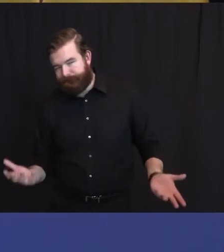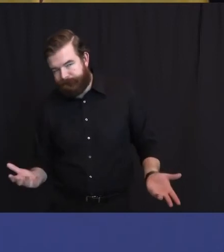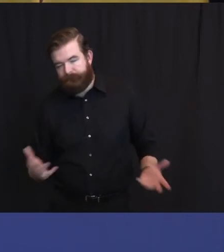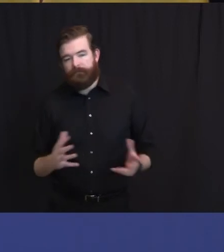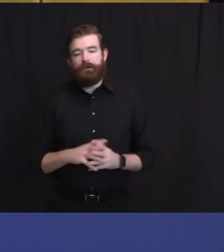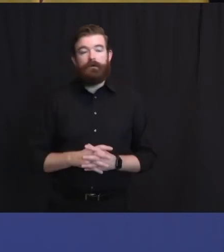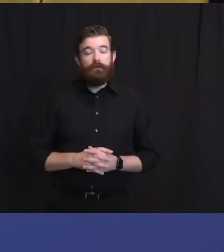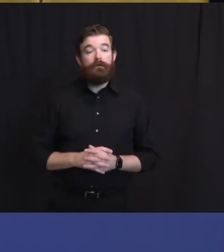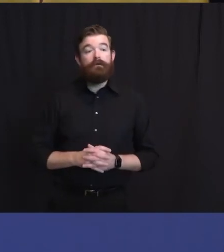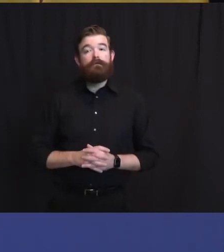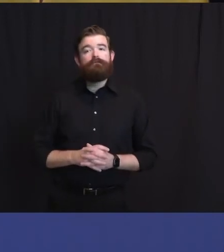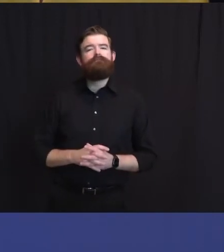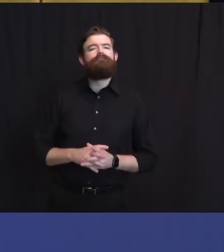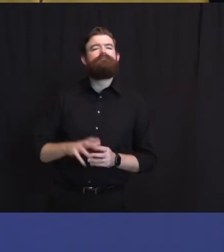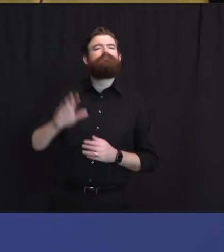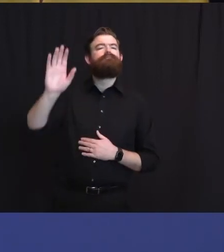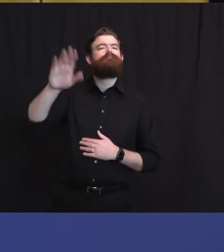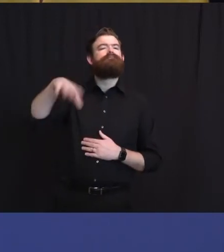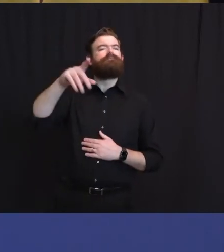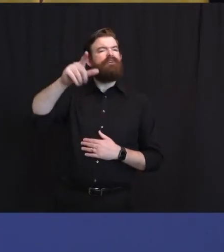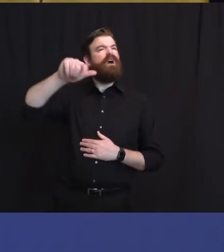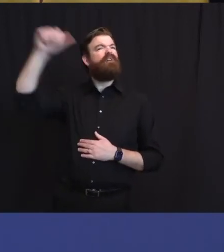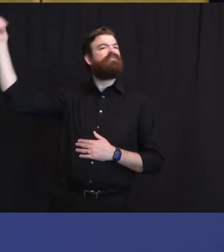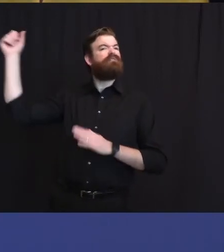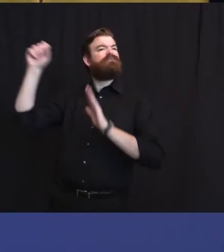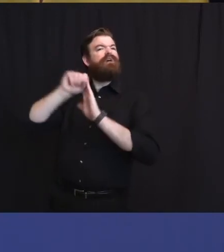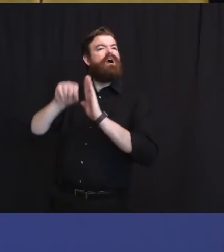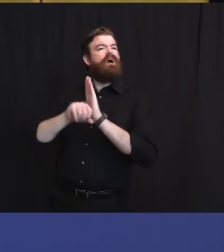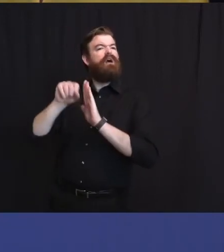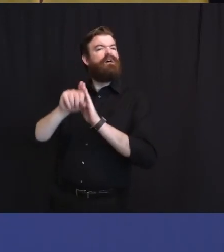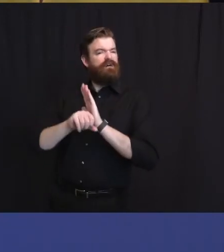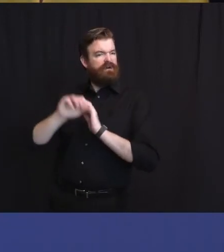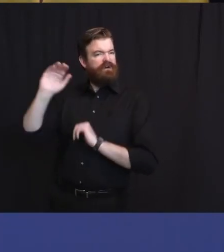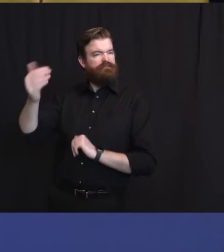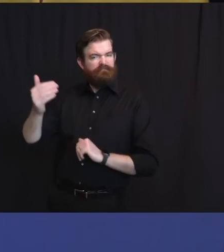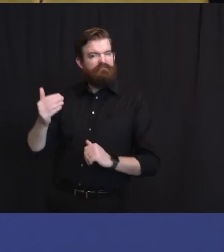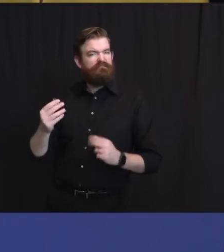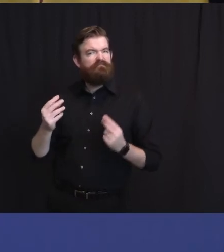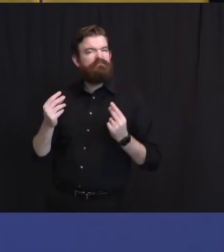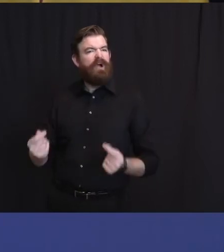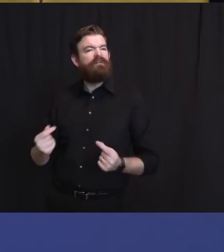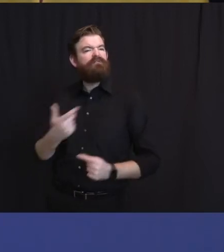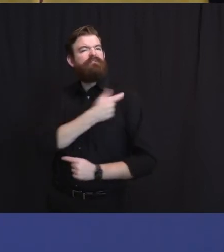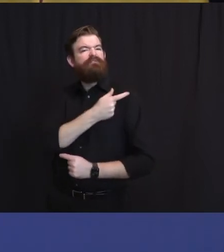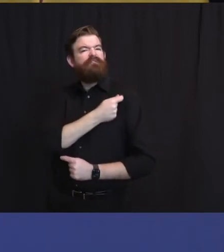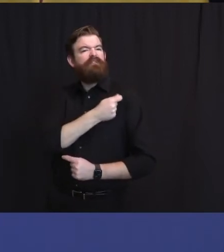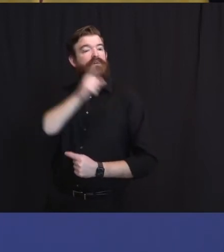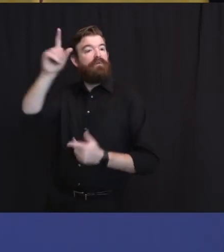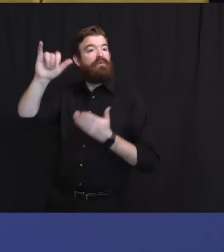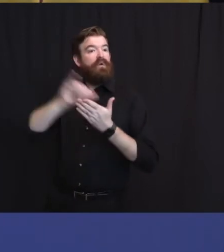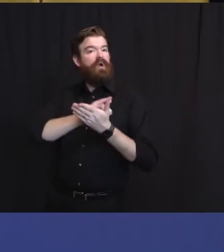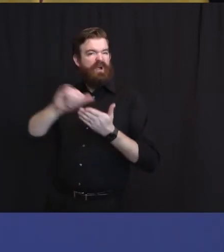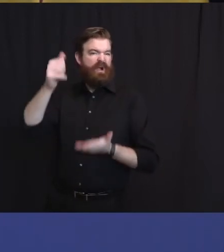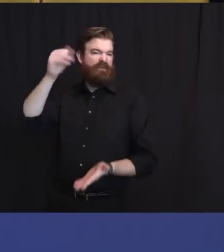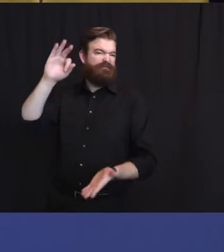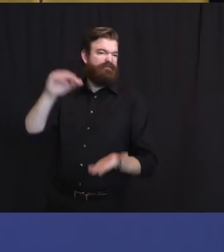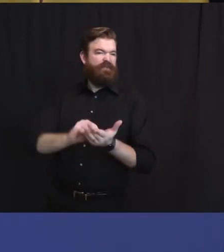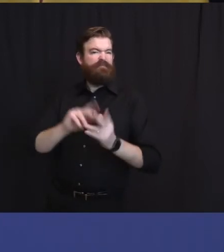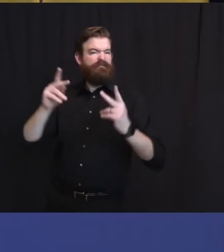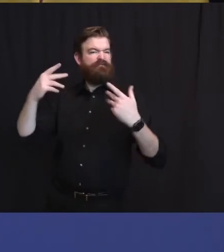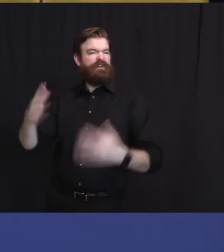appear to be immunizing people at a much faster pace. New York State vaccinated some 19,000 people last week, while New Jersey got to less